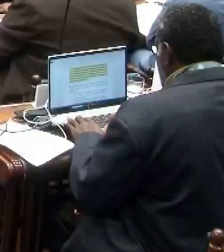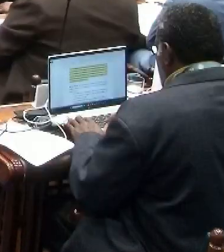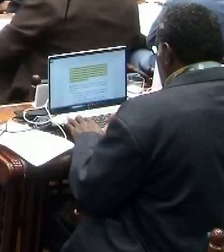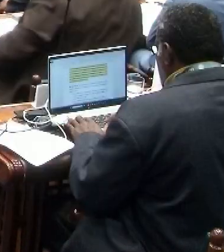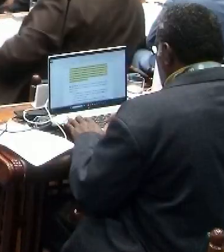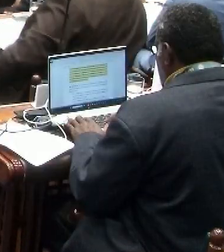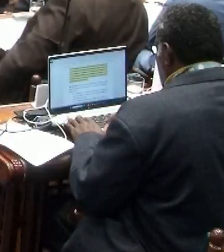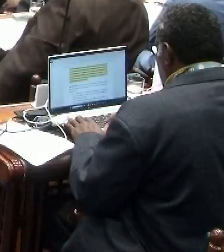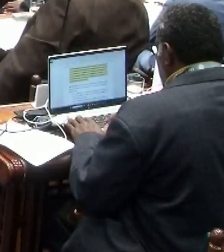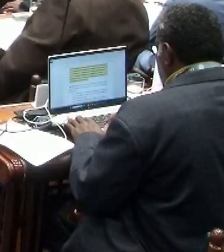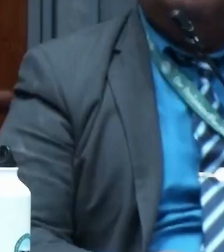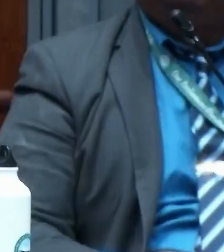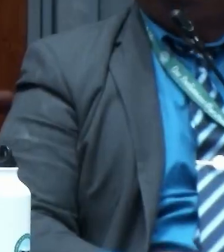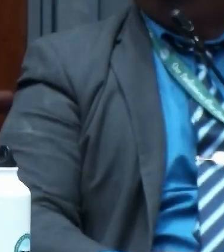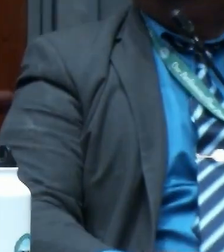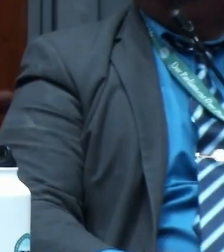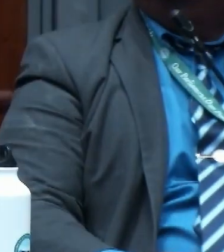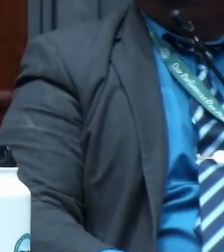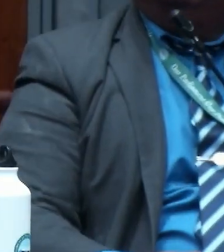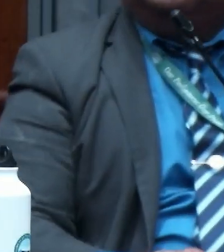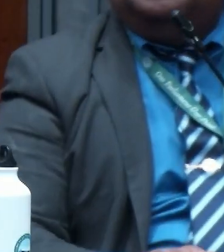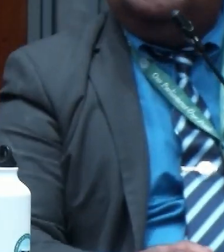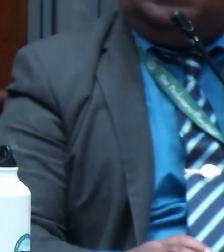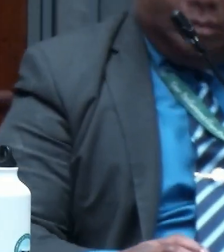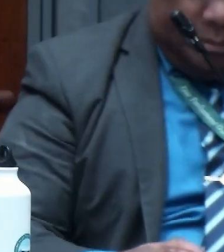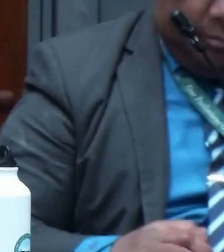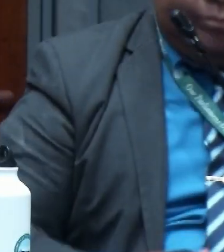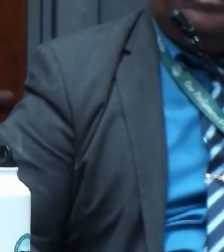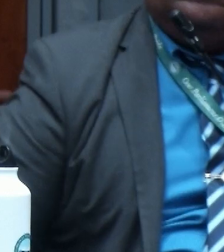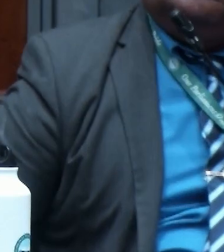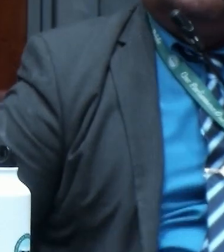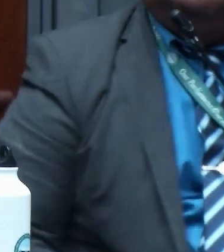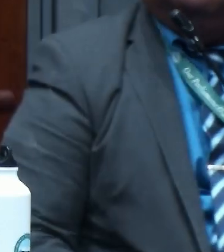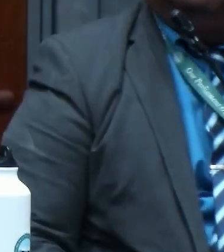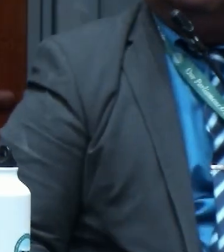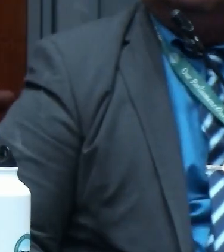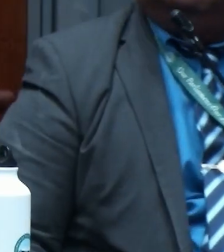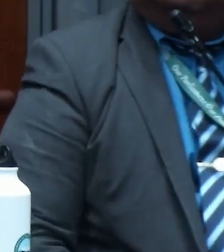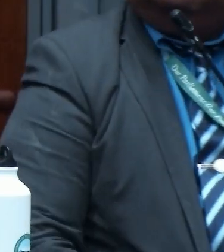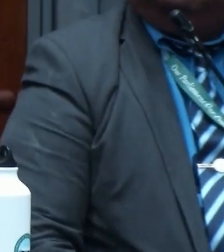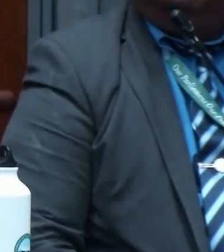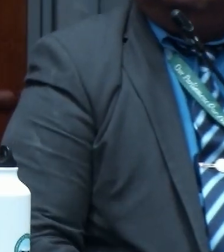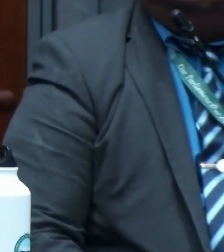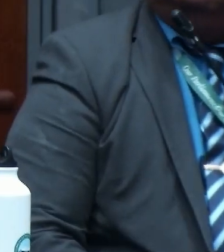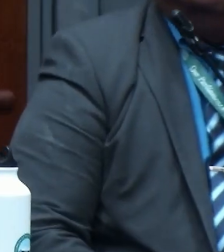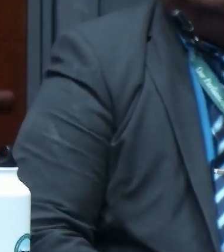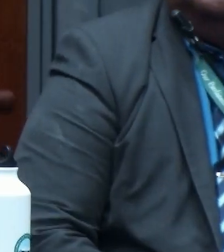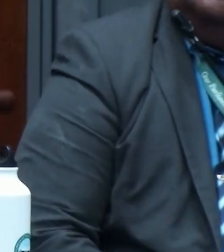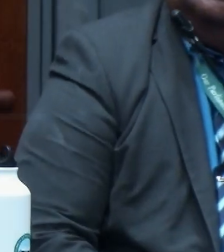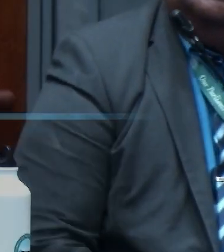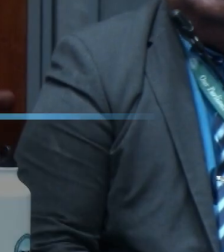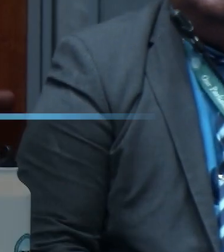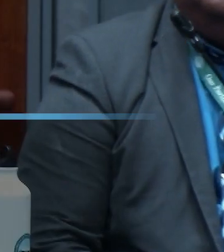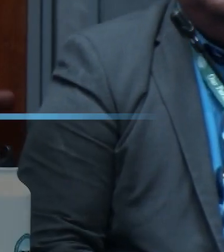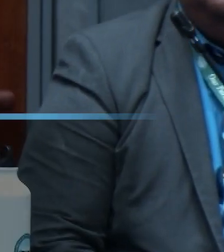Thank you, Mr. Speaker, sir. And I thank the honourable member for the question. I think it's also a very important question because it's